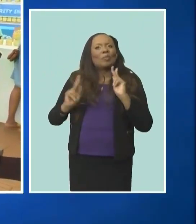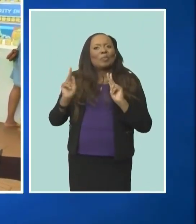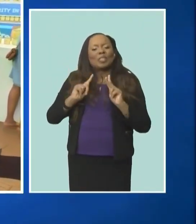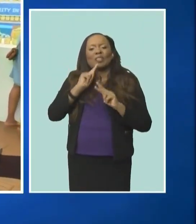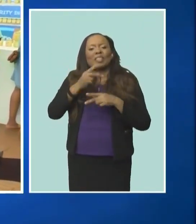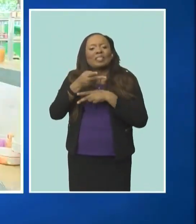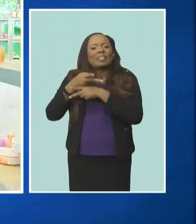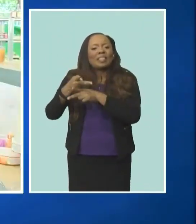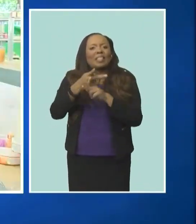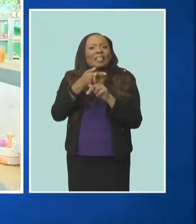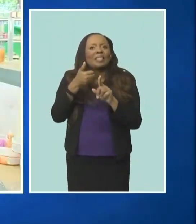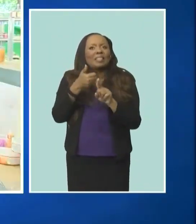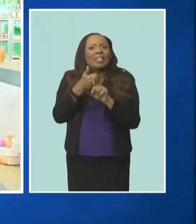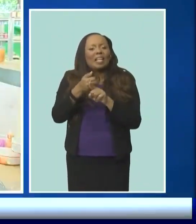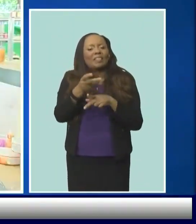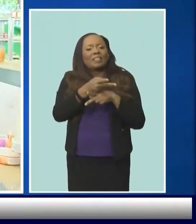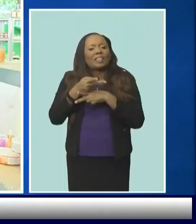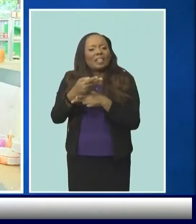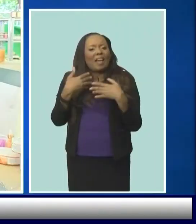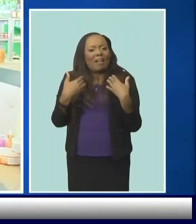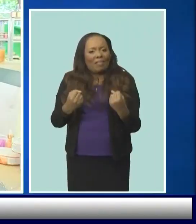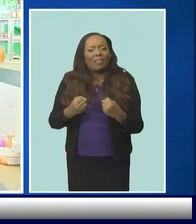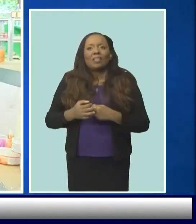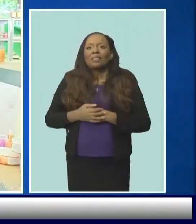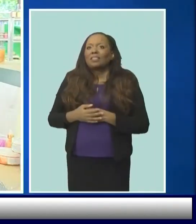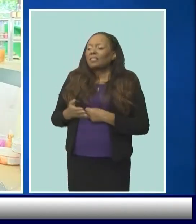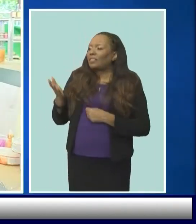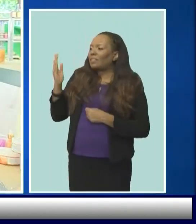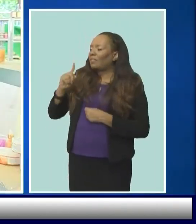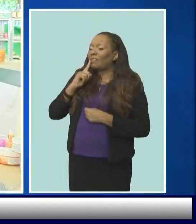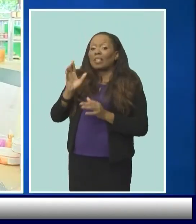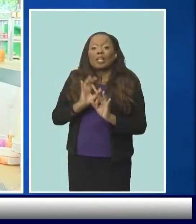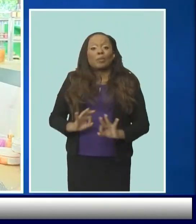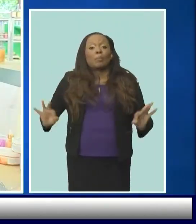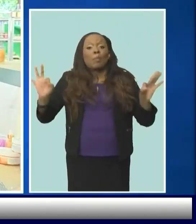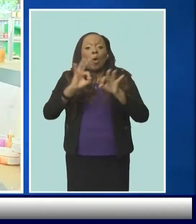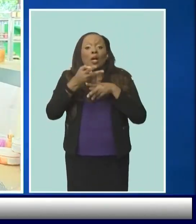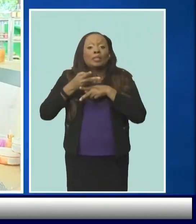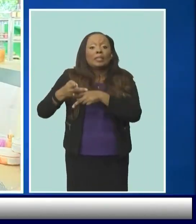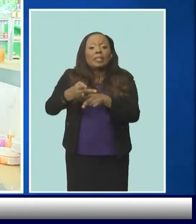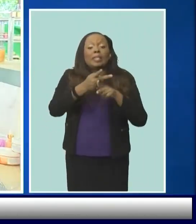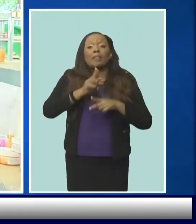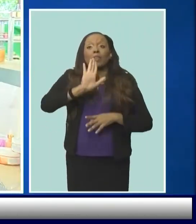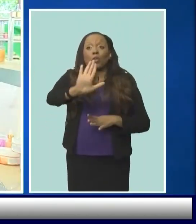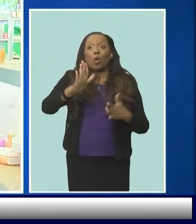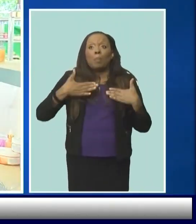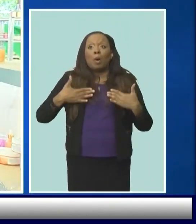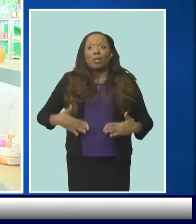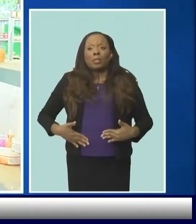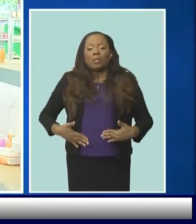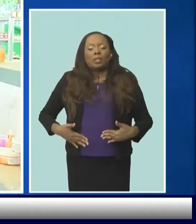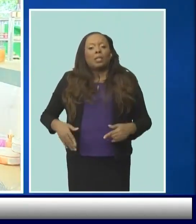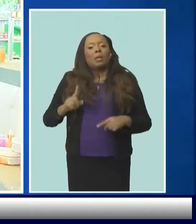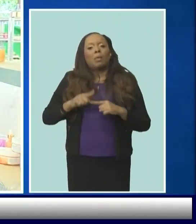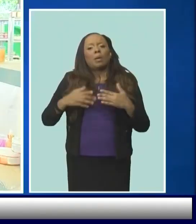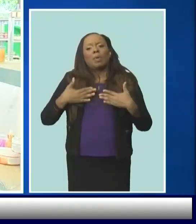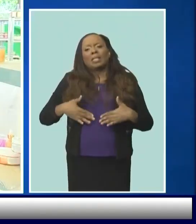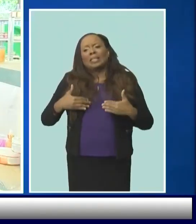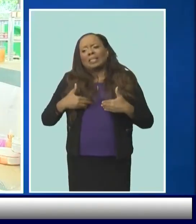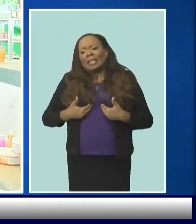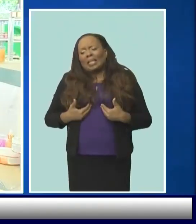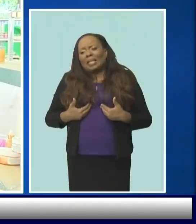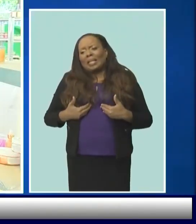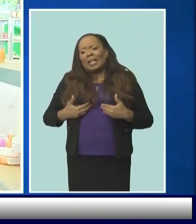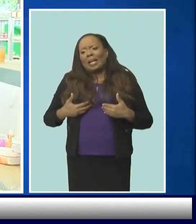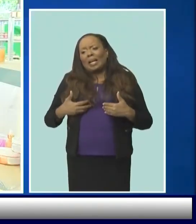of their health. It is very important for persons to take care of their bodies, because if you don't take care of your body, it's the first sign of breaking down, and it can lead